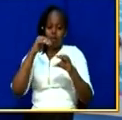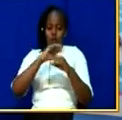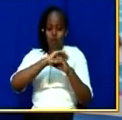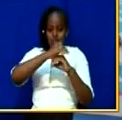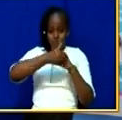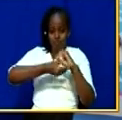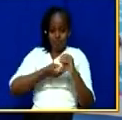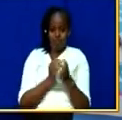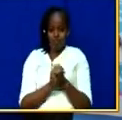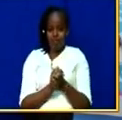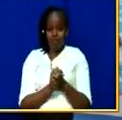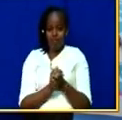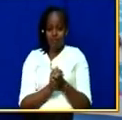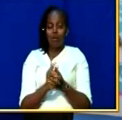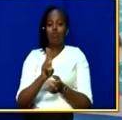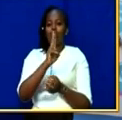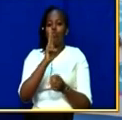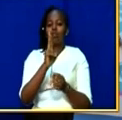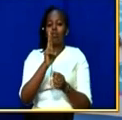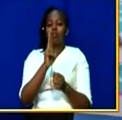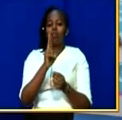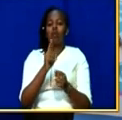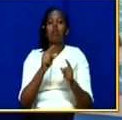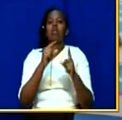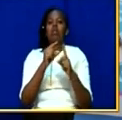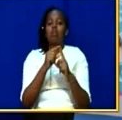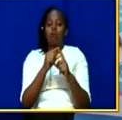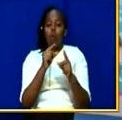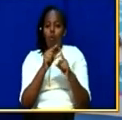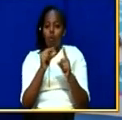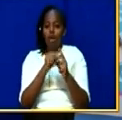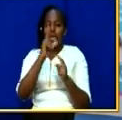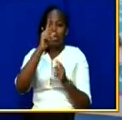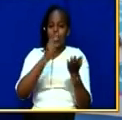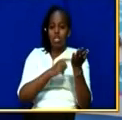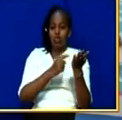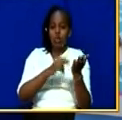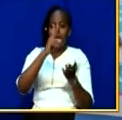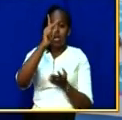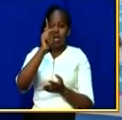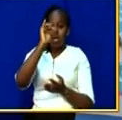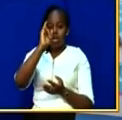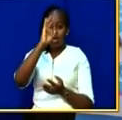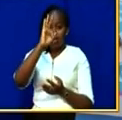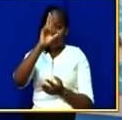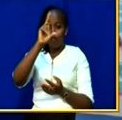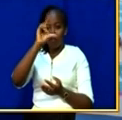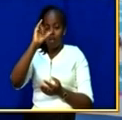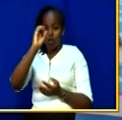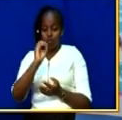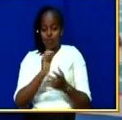Oh. Huwa tunatumia kwa Kiswahili chuma fulani inaitwa kifulio. Kifulio. So tunatoa yale maganda